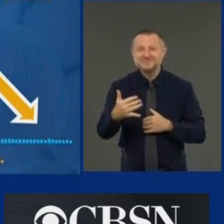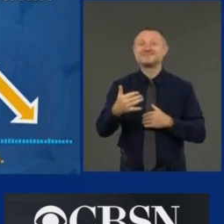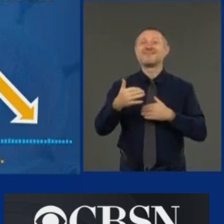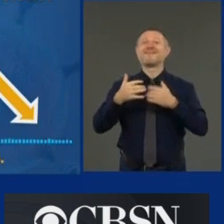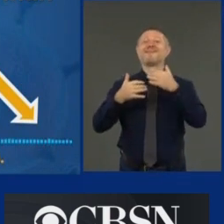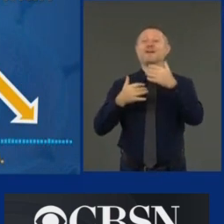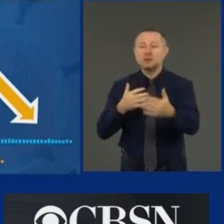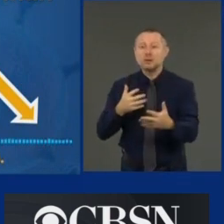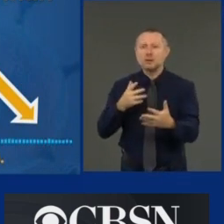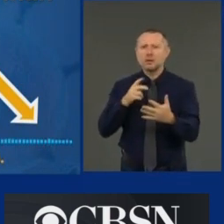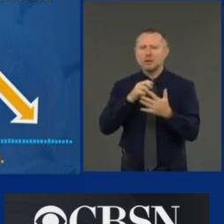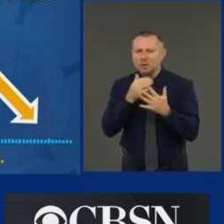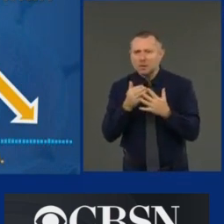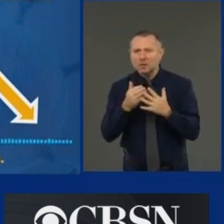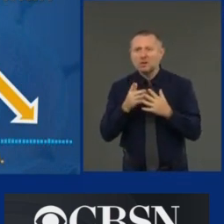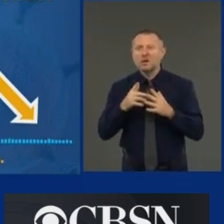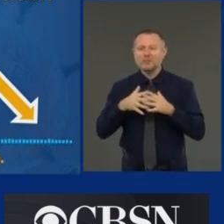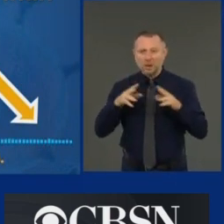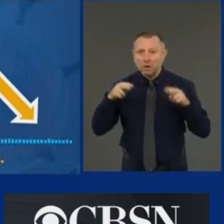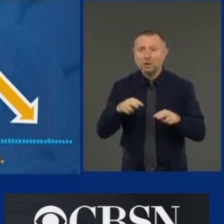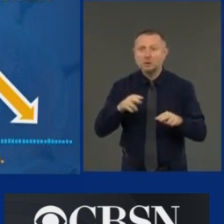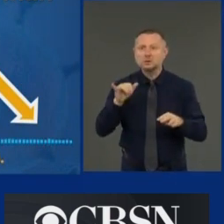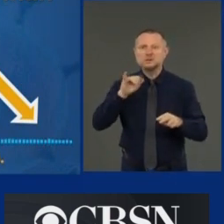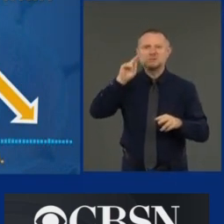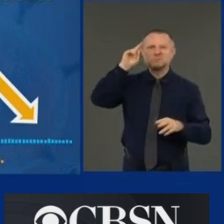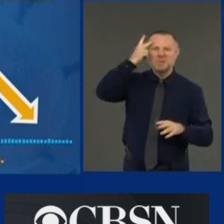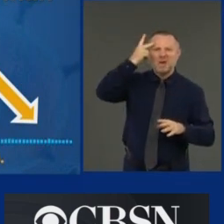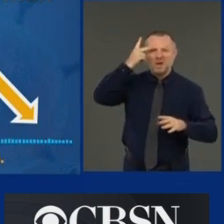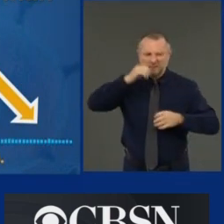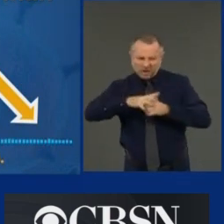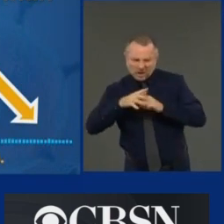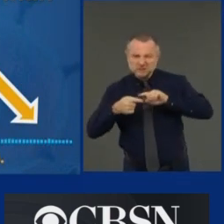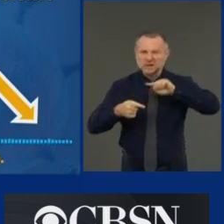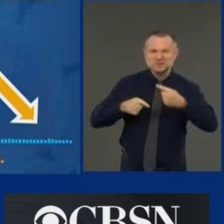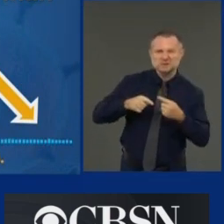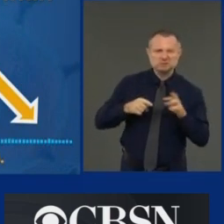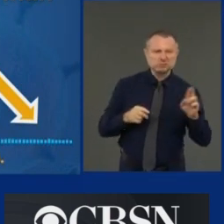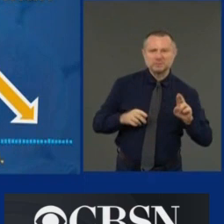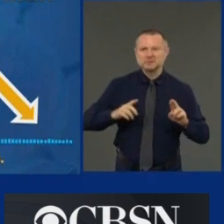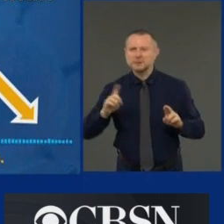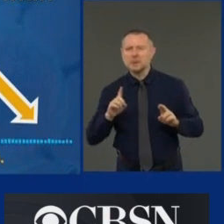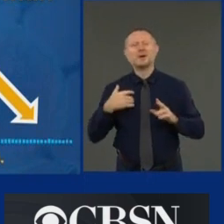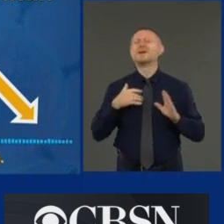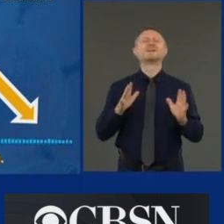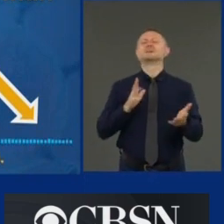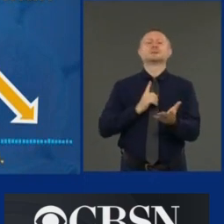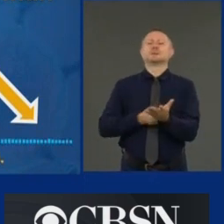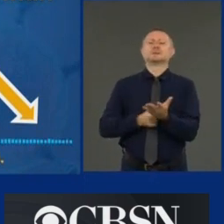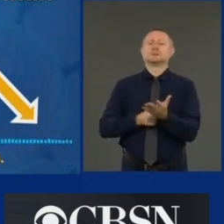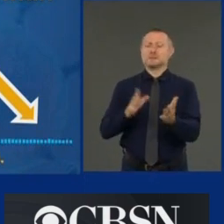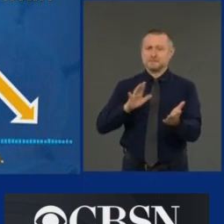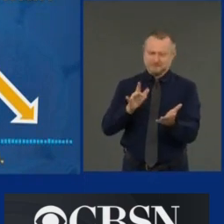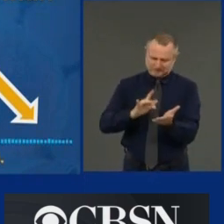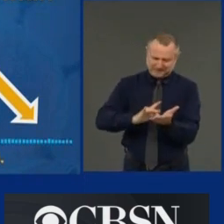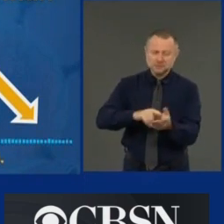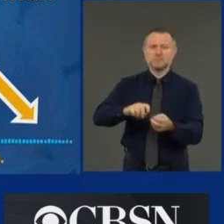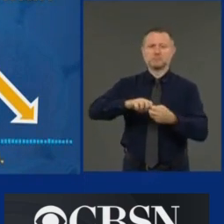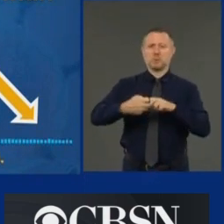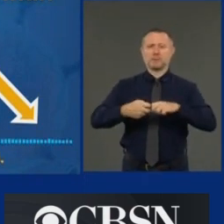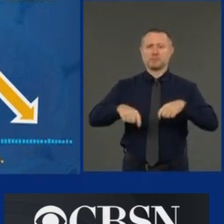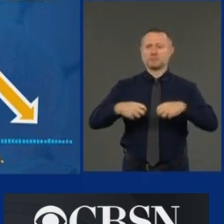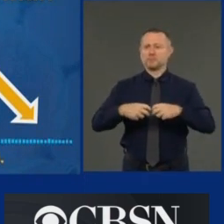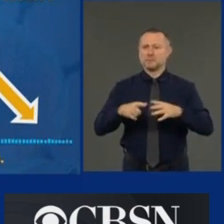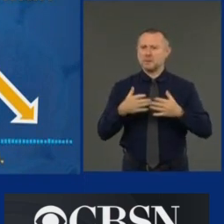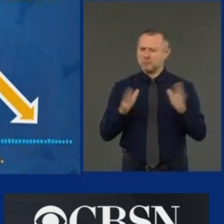issue as opposed to a medical issue, as opposed to a public health issue. And that caused